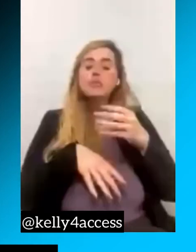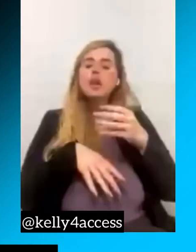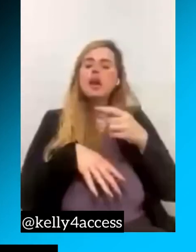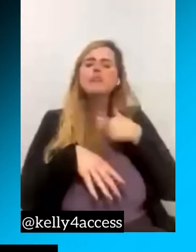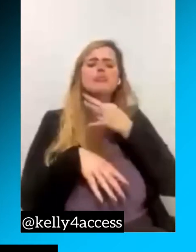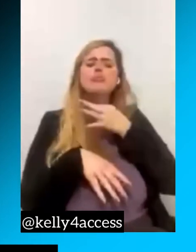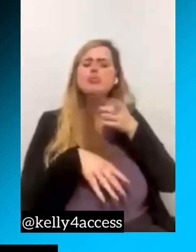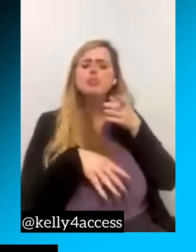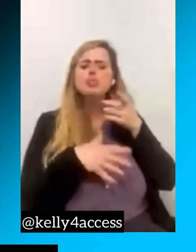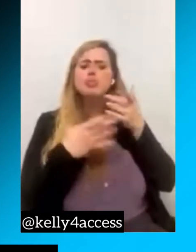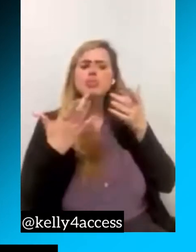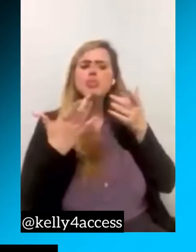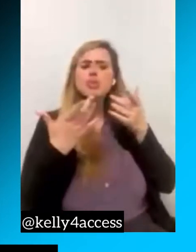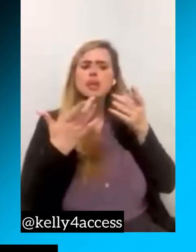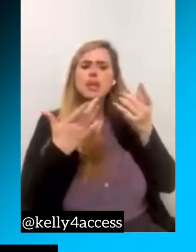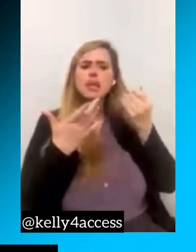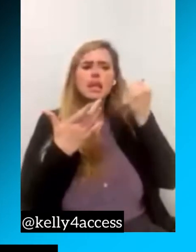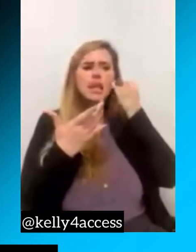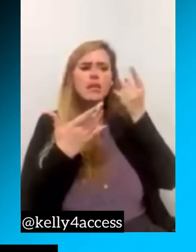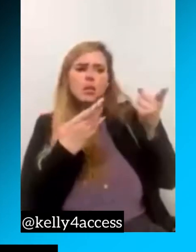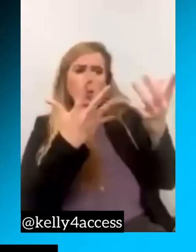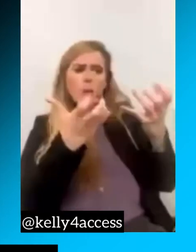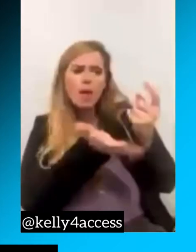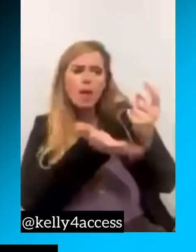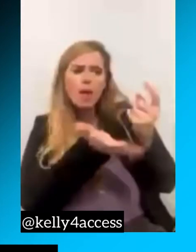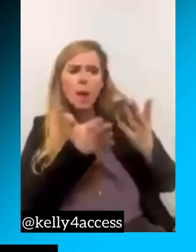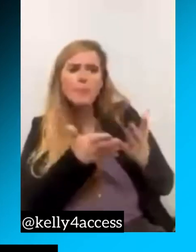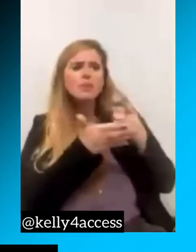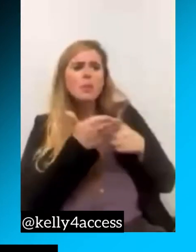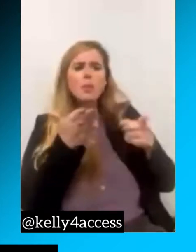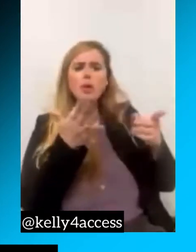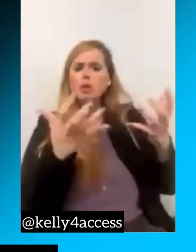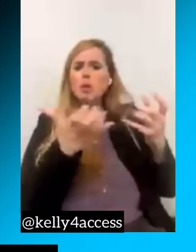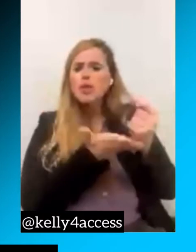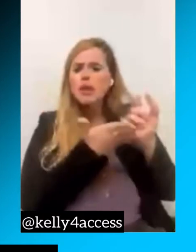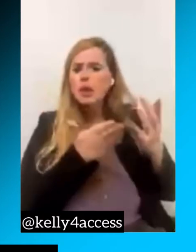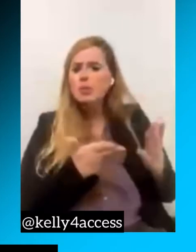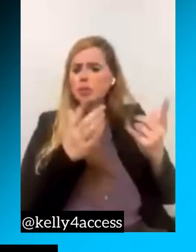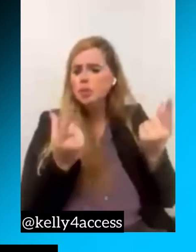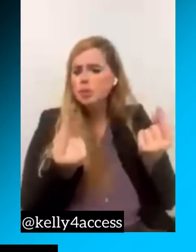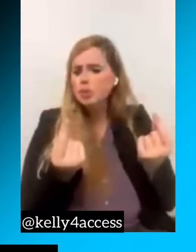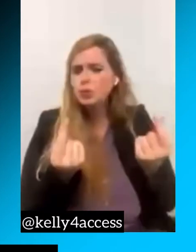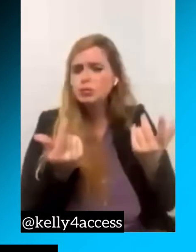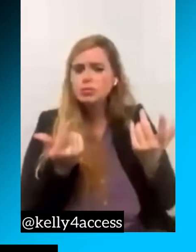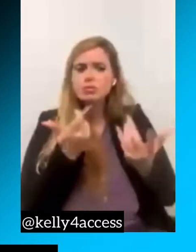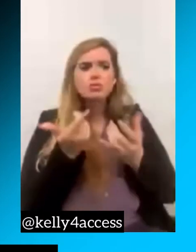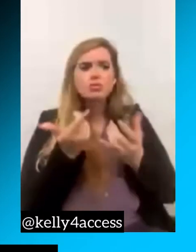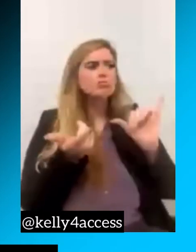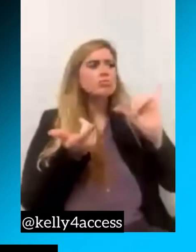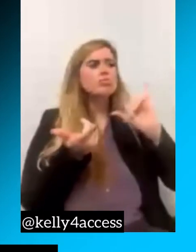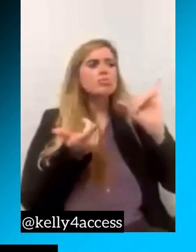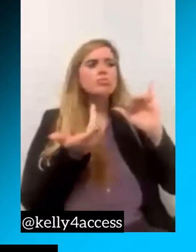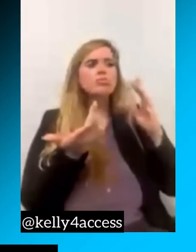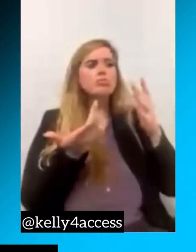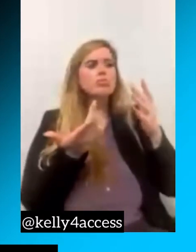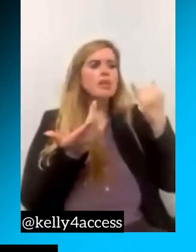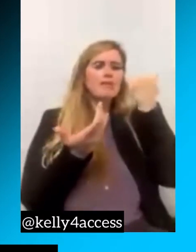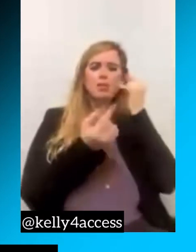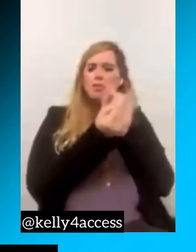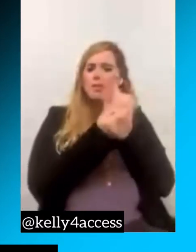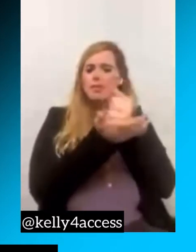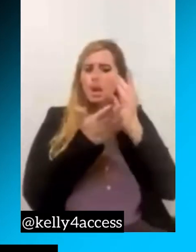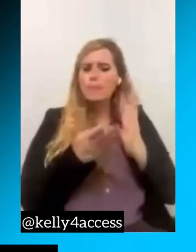would look for in someone that would let you know that, oh, okay, this person would be good to work with as